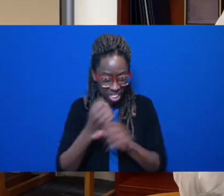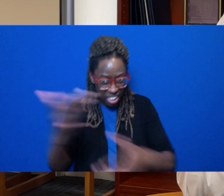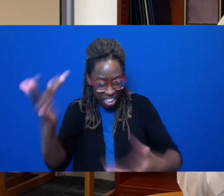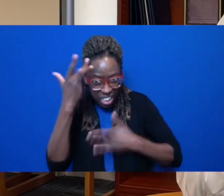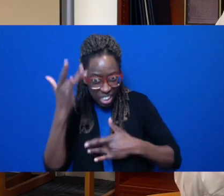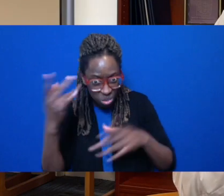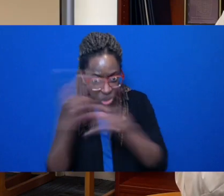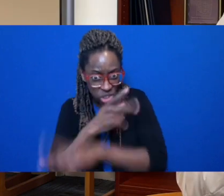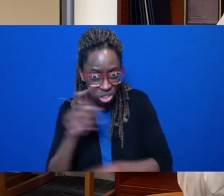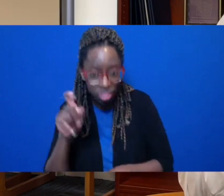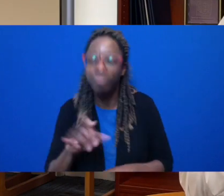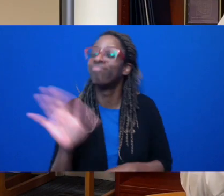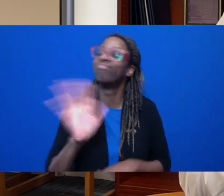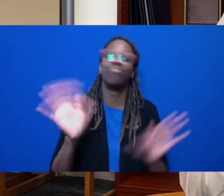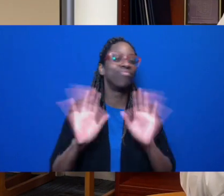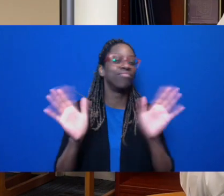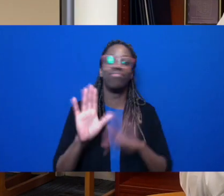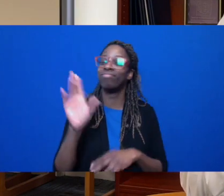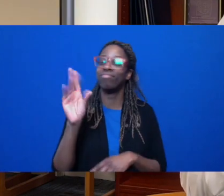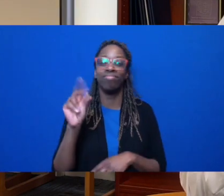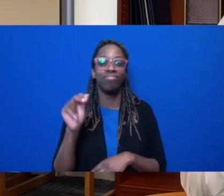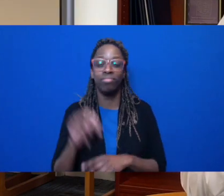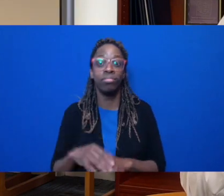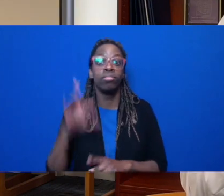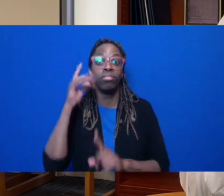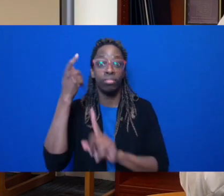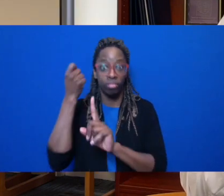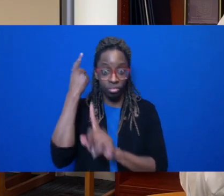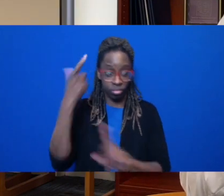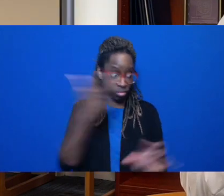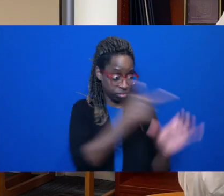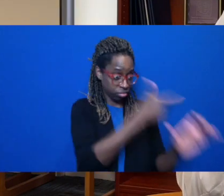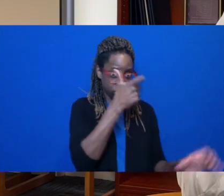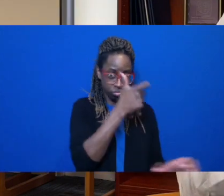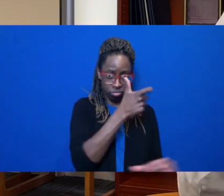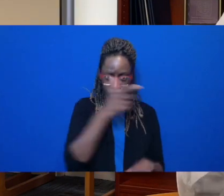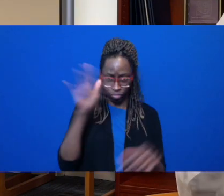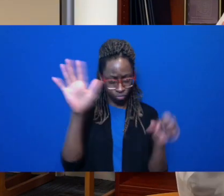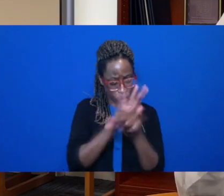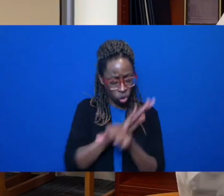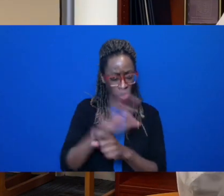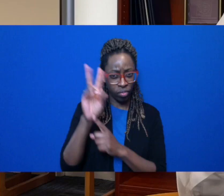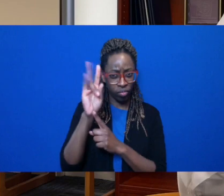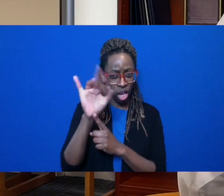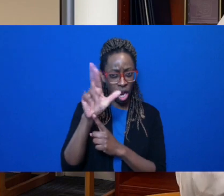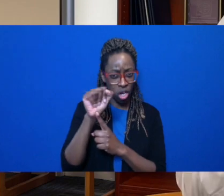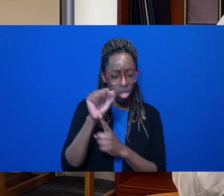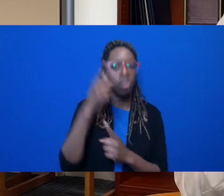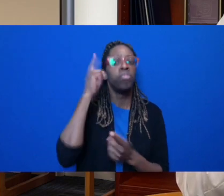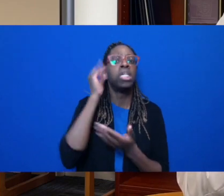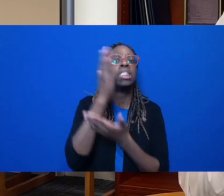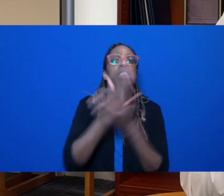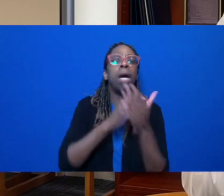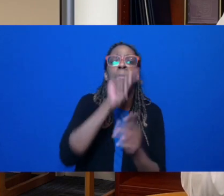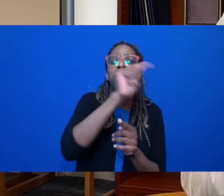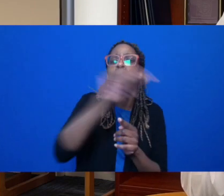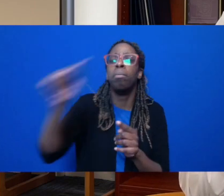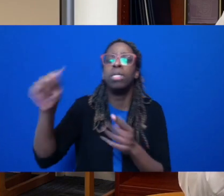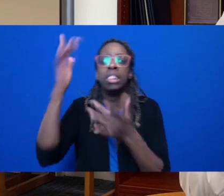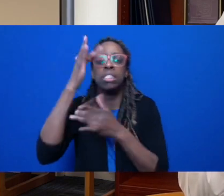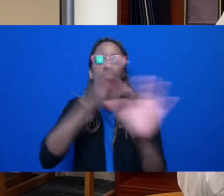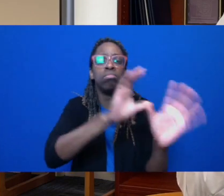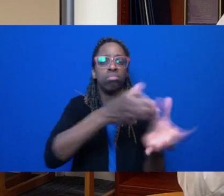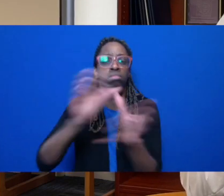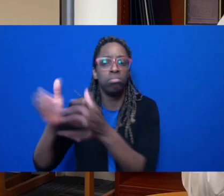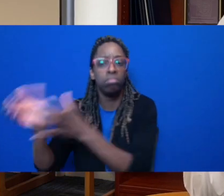there's really no way that these vaccines could ever cause active infection because it's such a small subpiece. So that's another